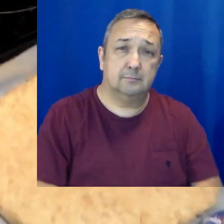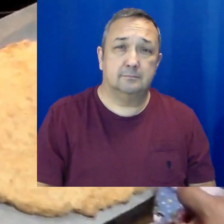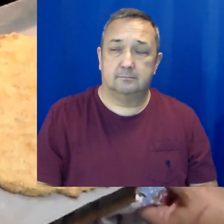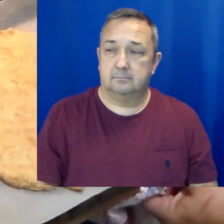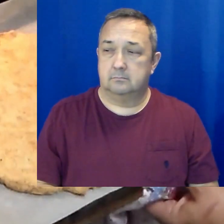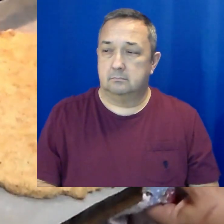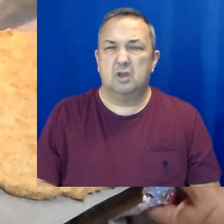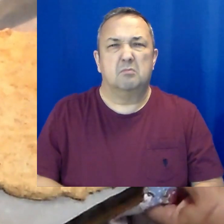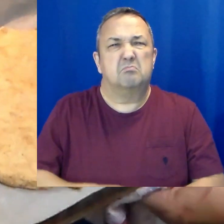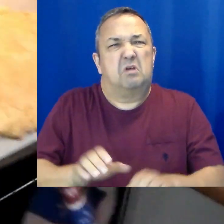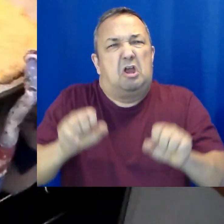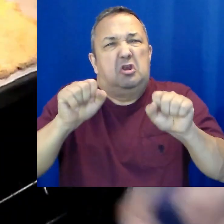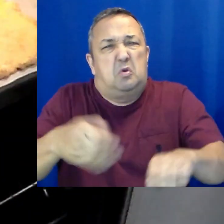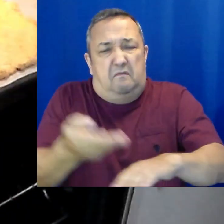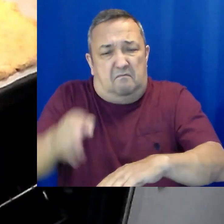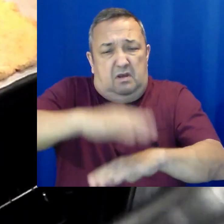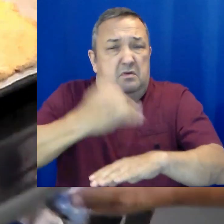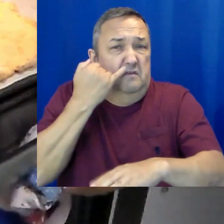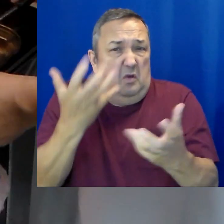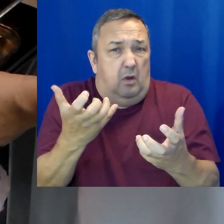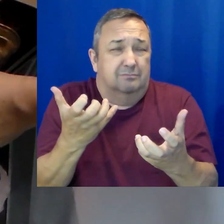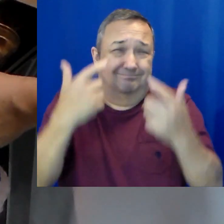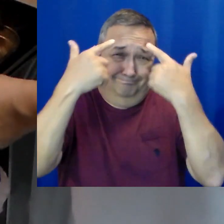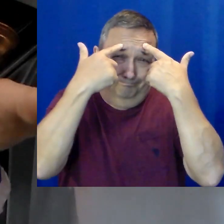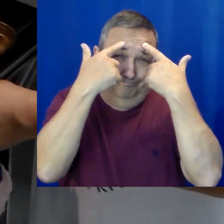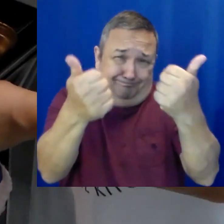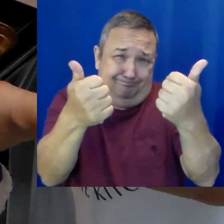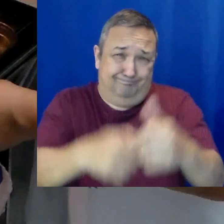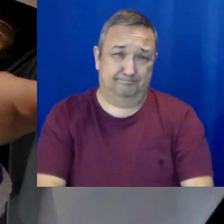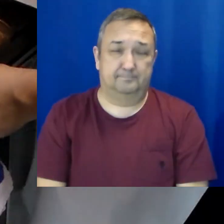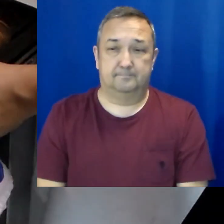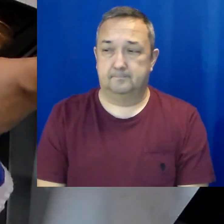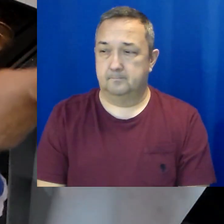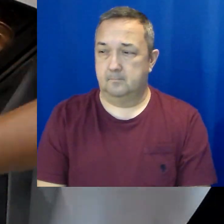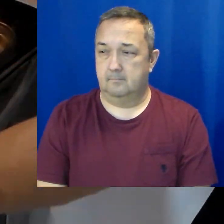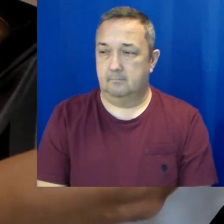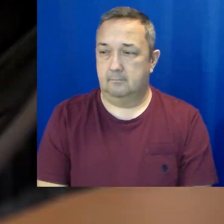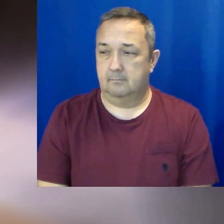You could flip it at this point if you like. That's up to you.